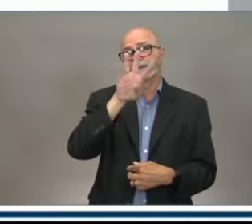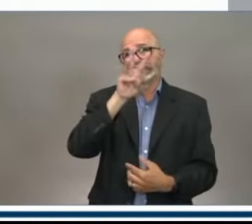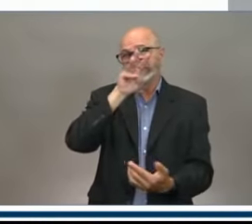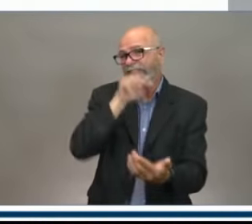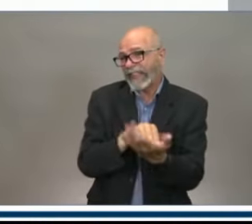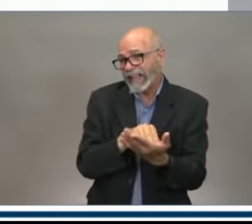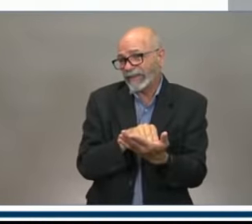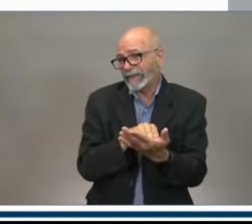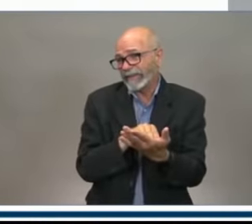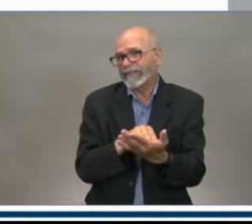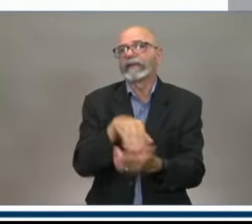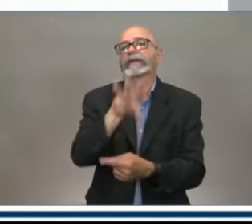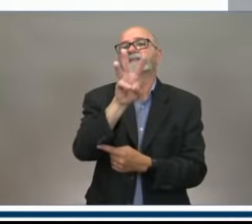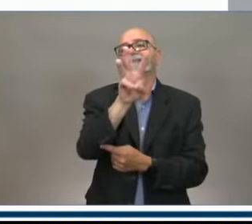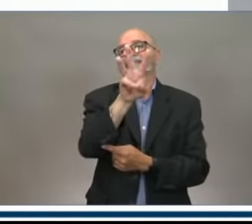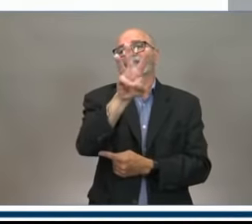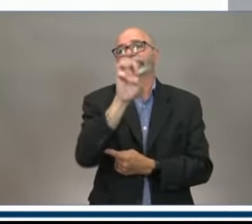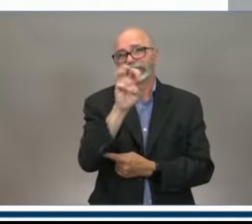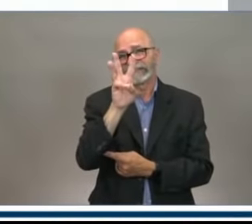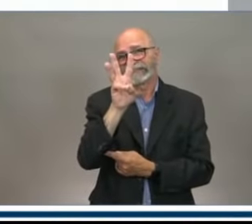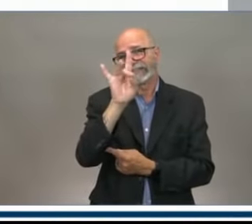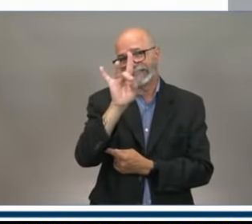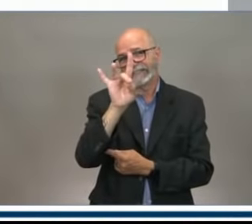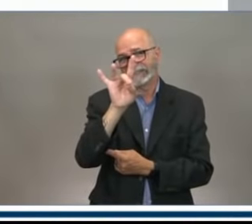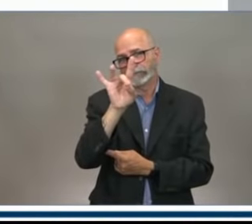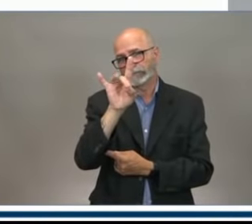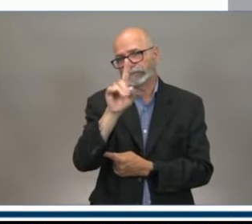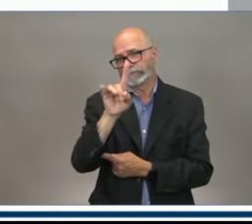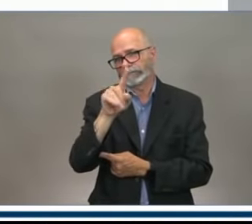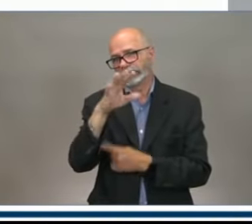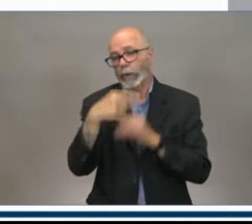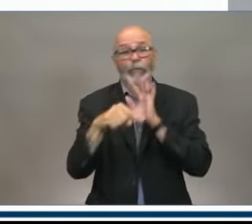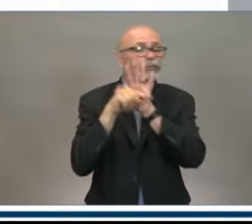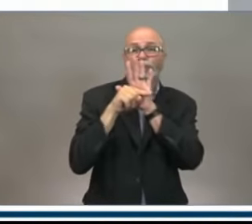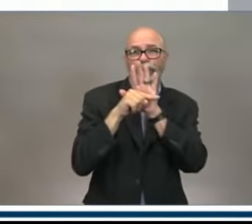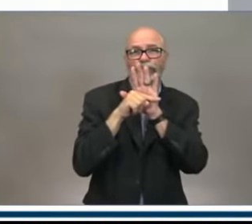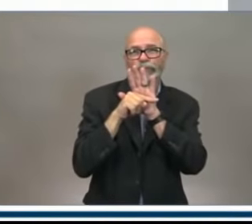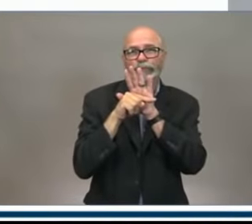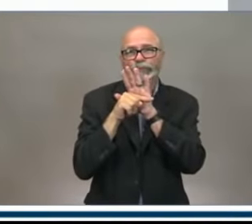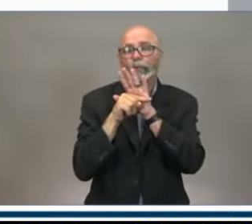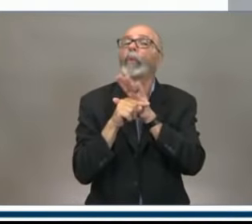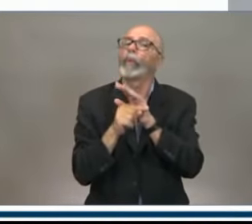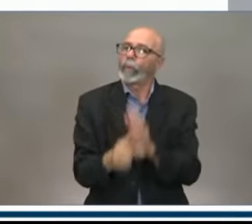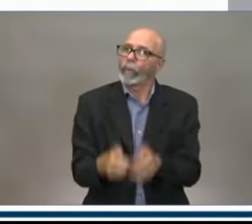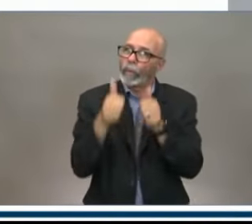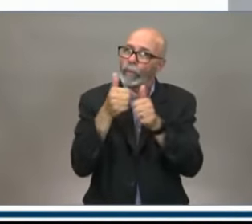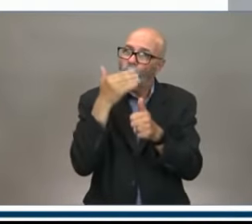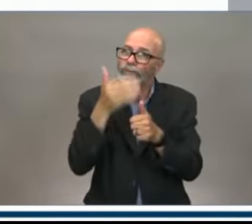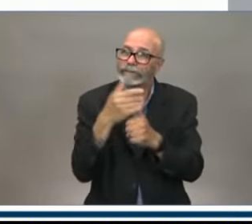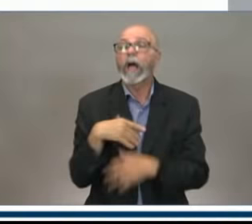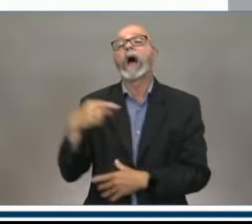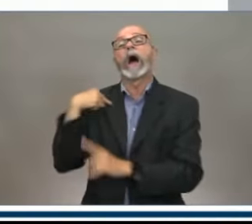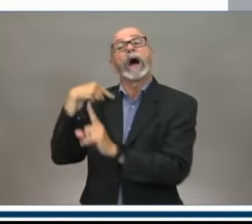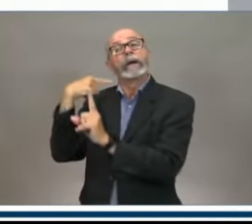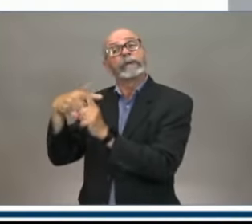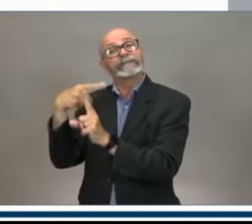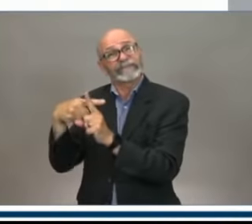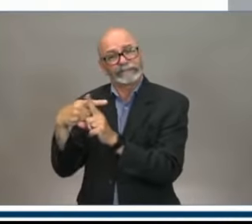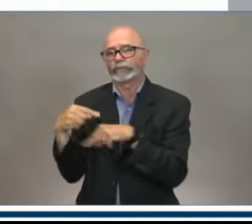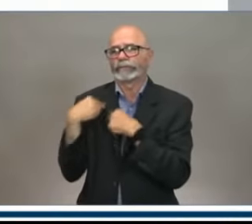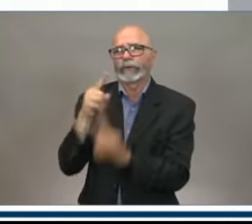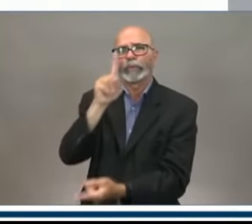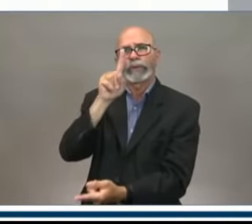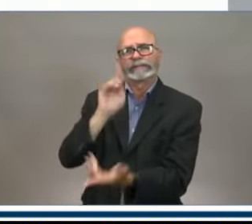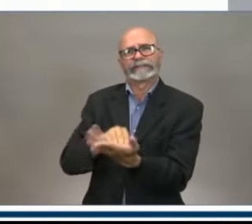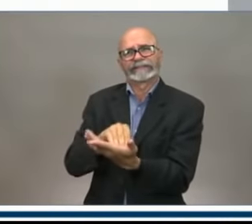46,668 Nova Scotians who've had negative test results. We have 1,061 positive or cases that are positive